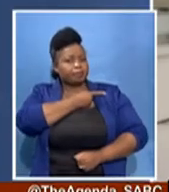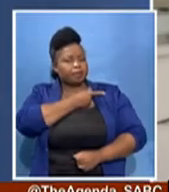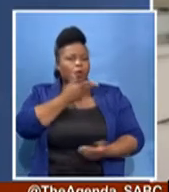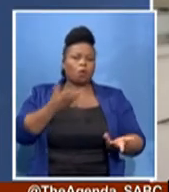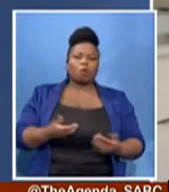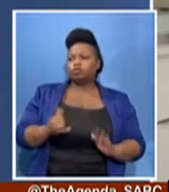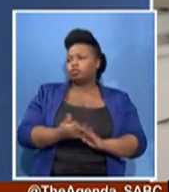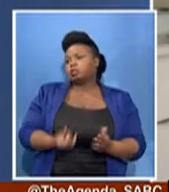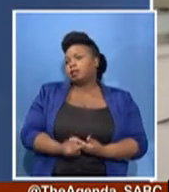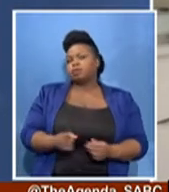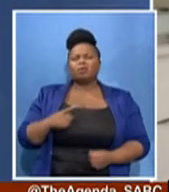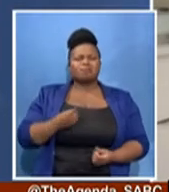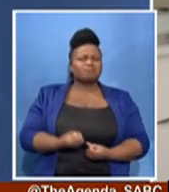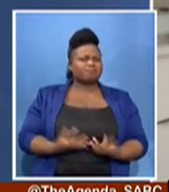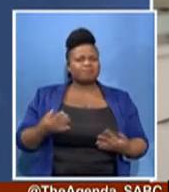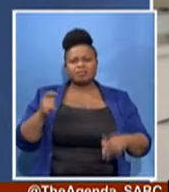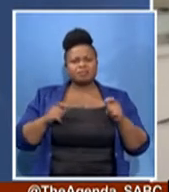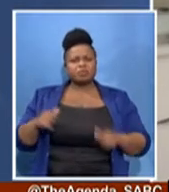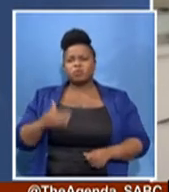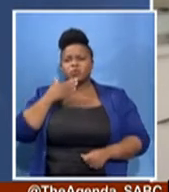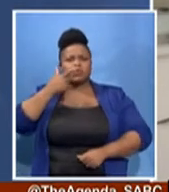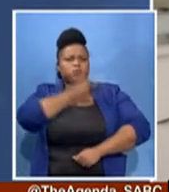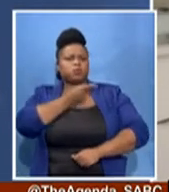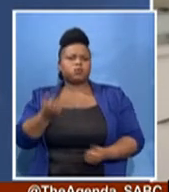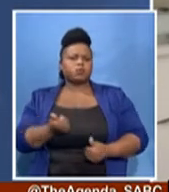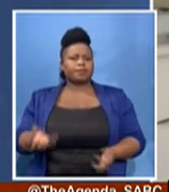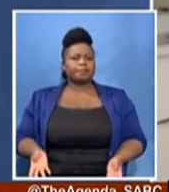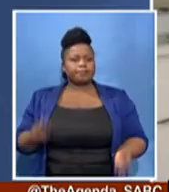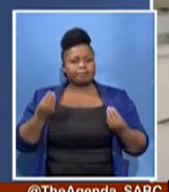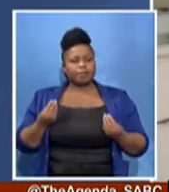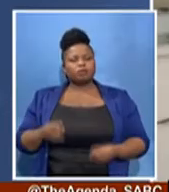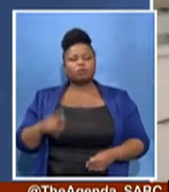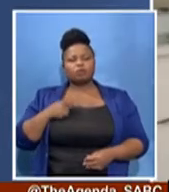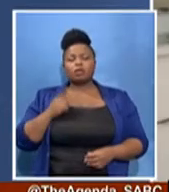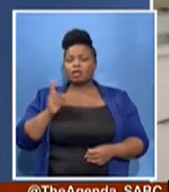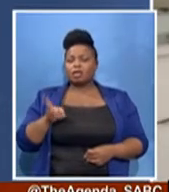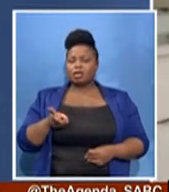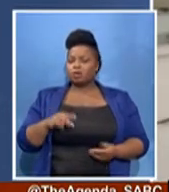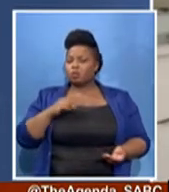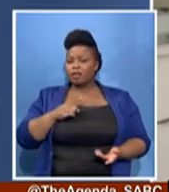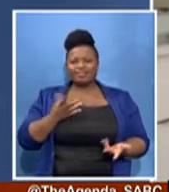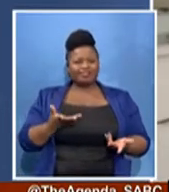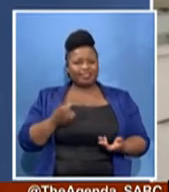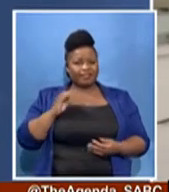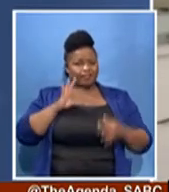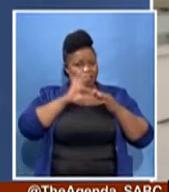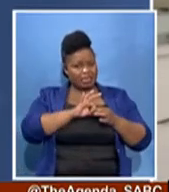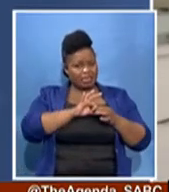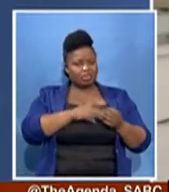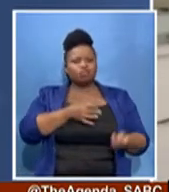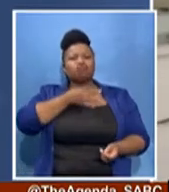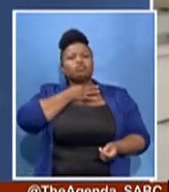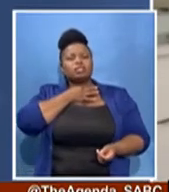being vaccinated? And if it is associated, what is the risk of getting that versus the risk